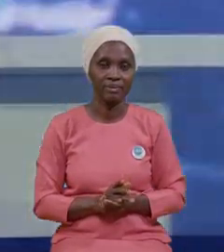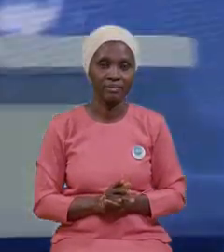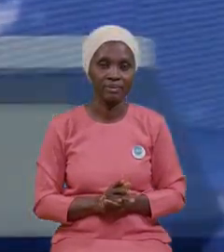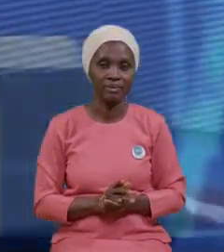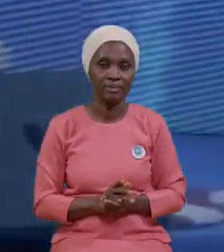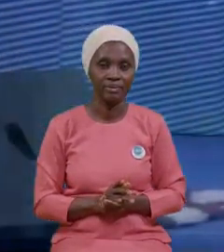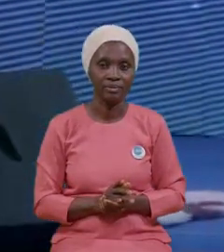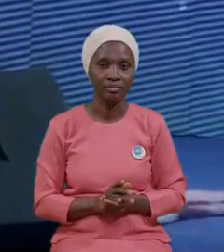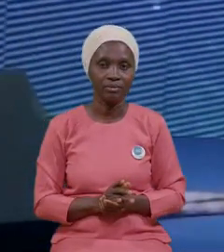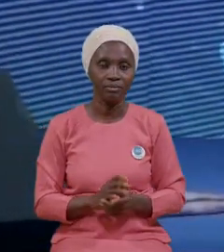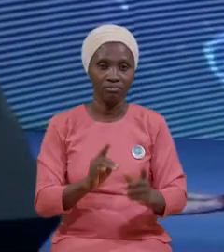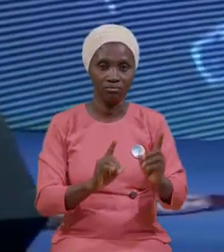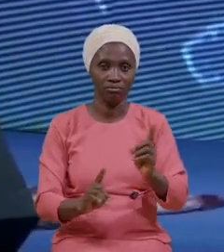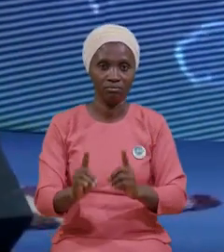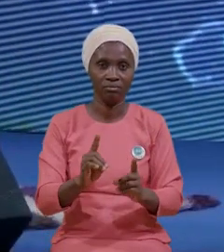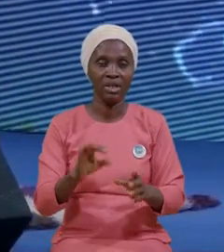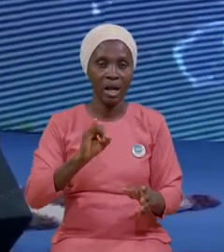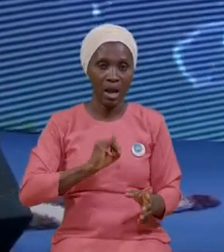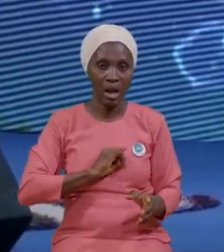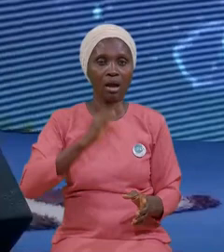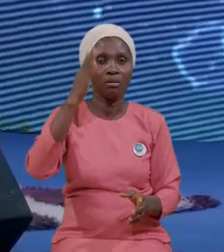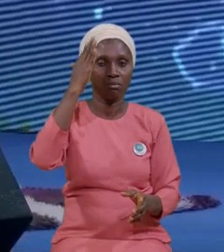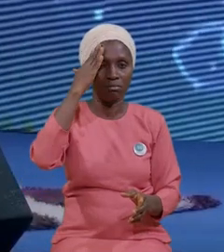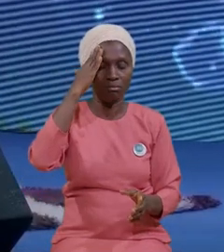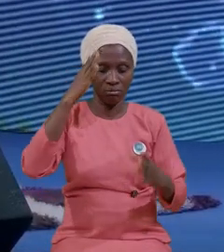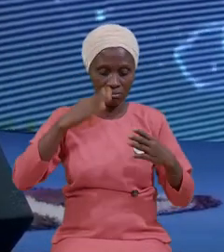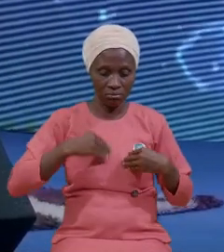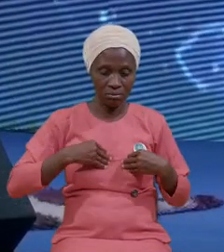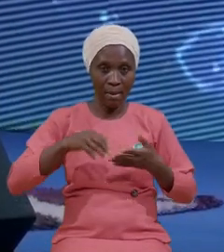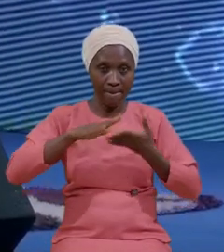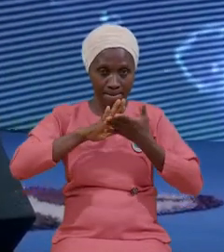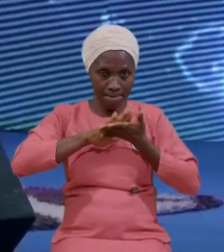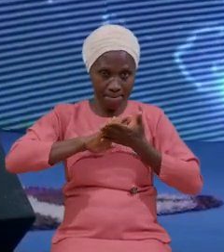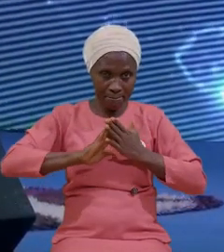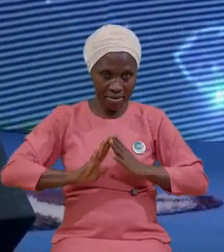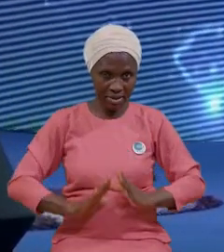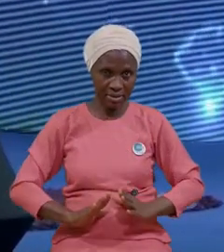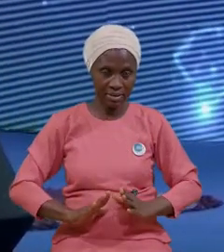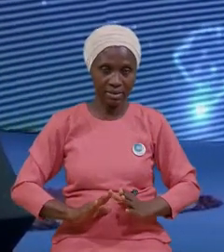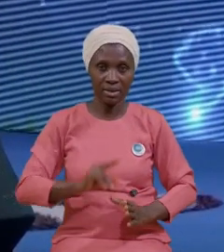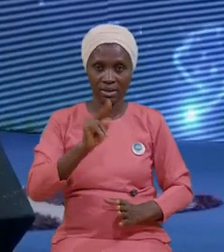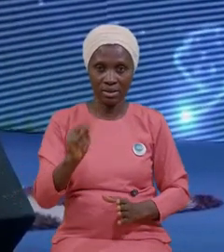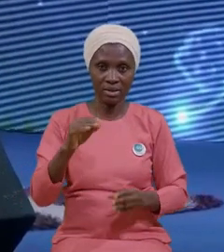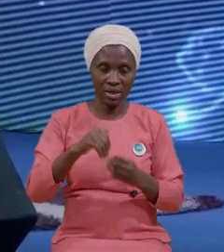I acknowledge peace, the need in my life.